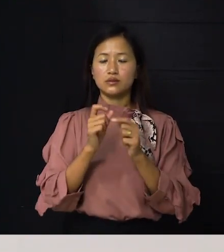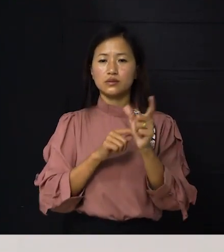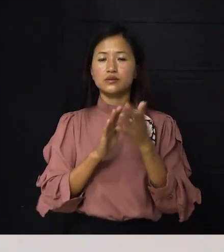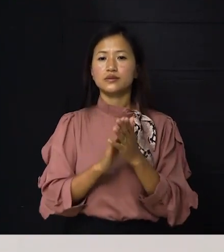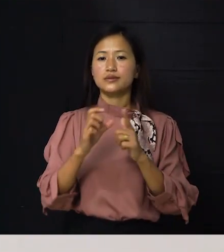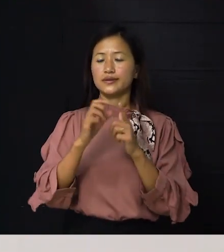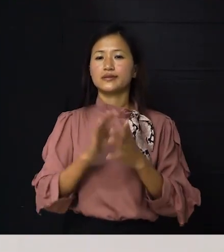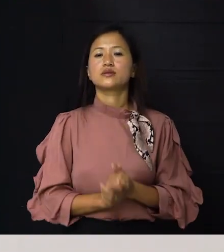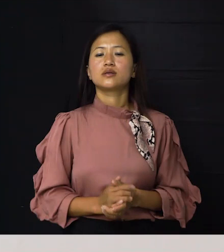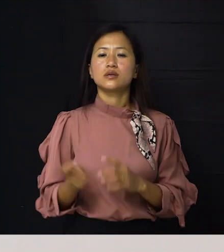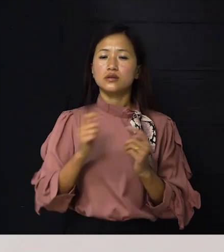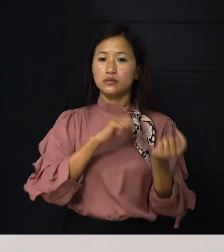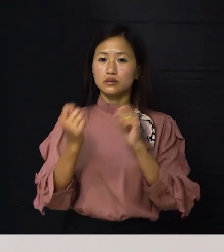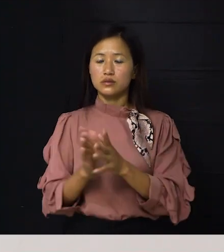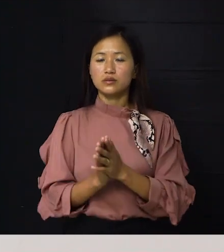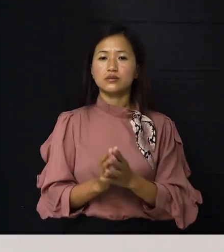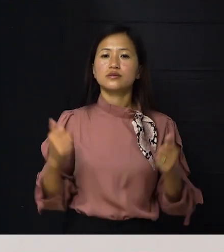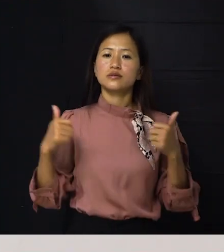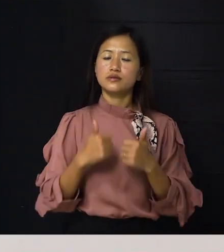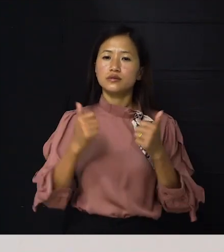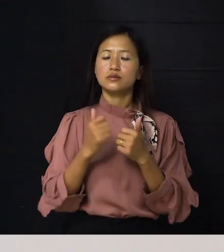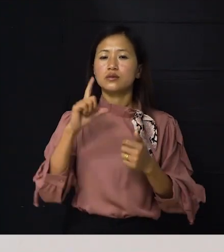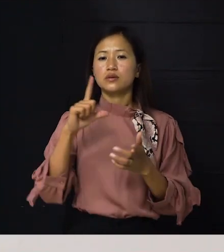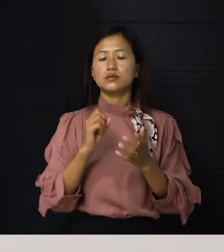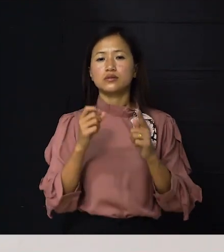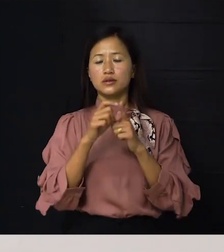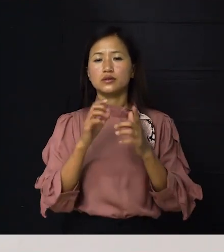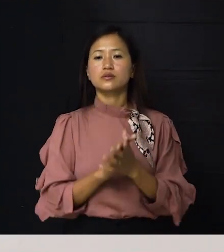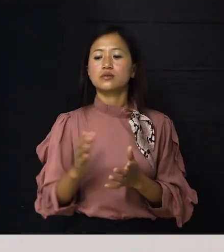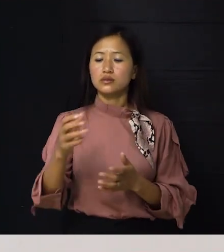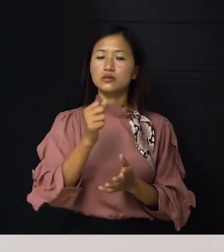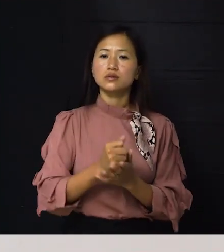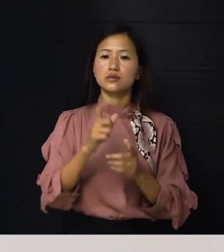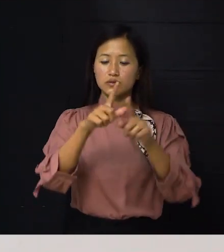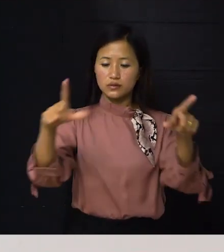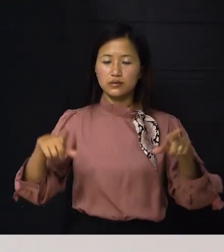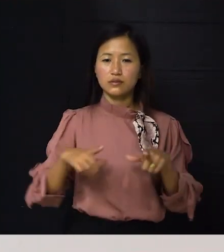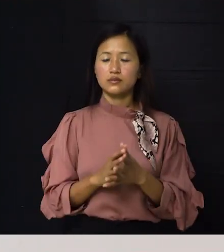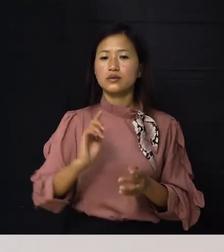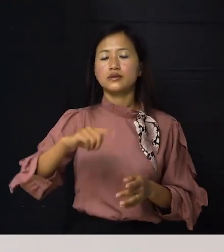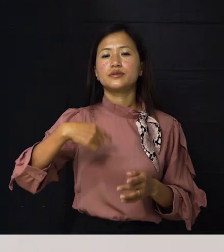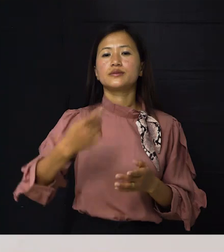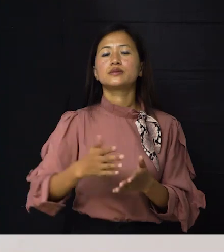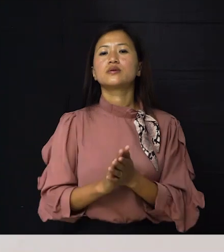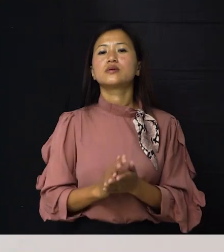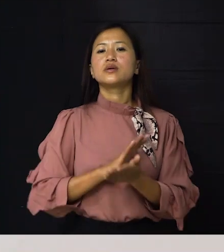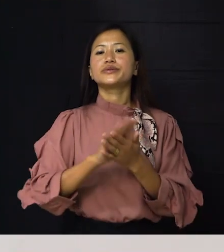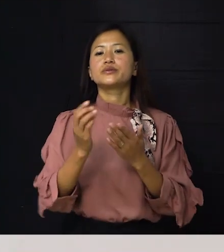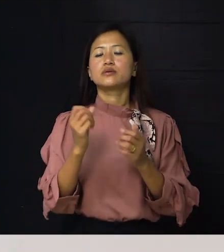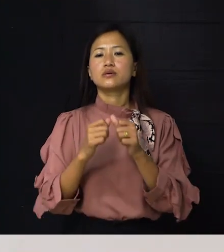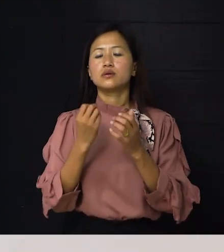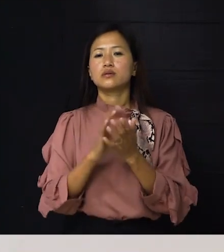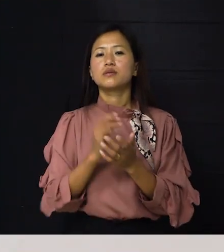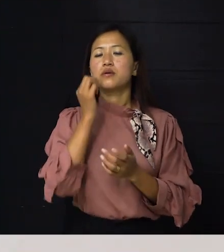in return, he defeated the Lodi dynasty and he took control of that land. Later on, Humayun took control of